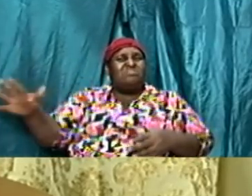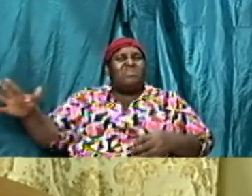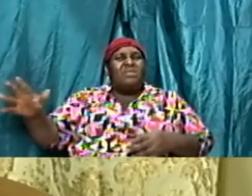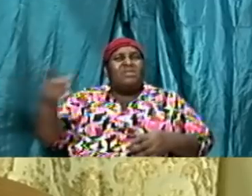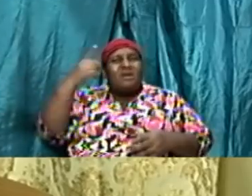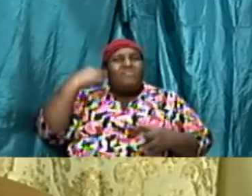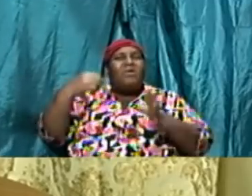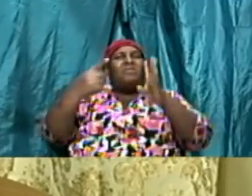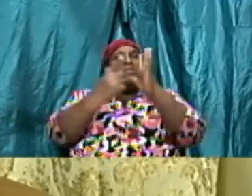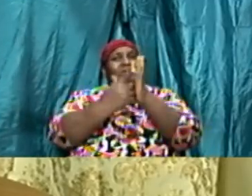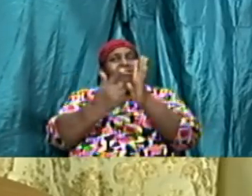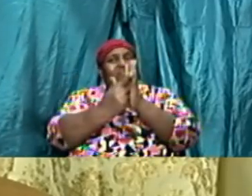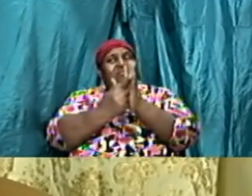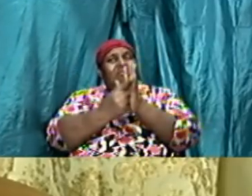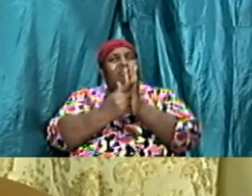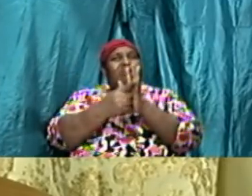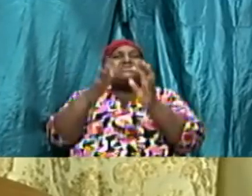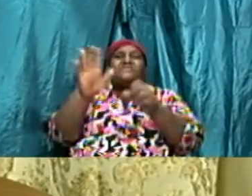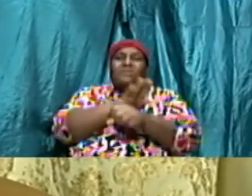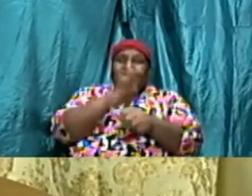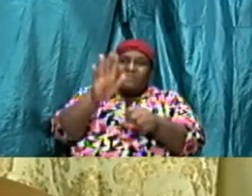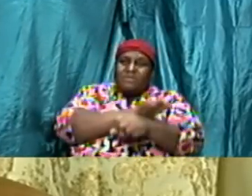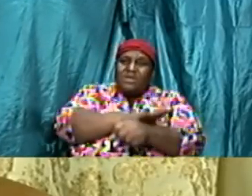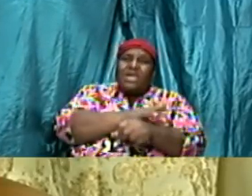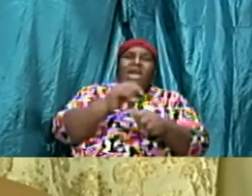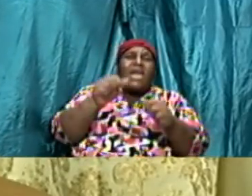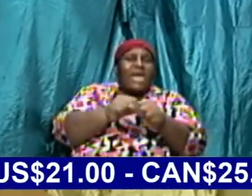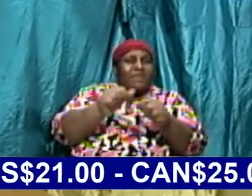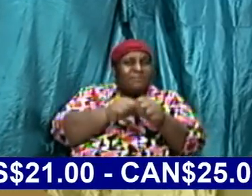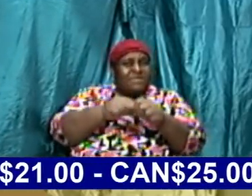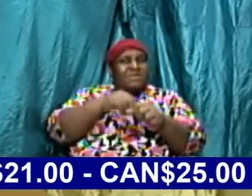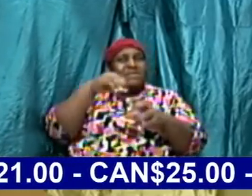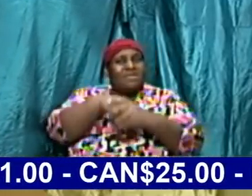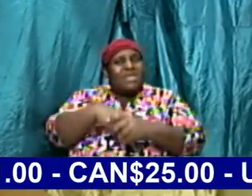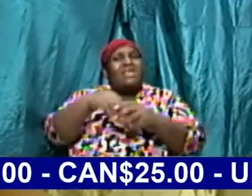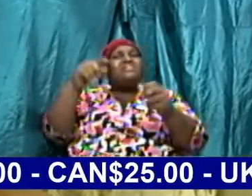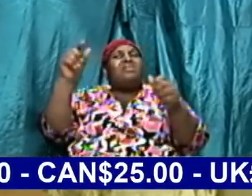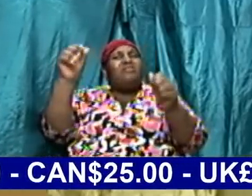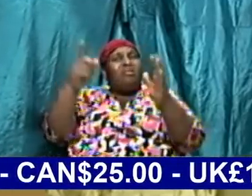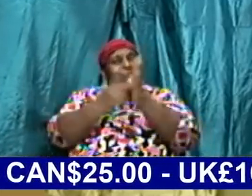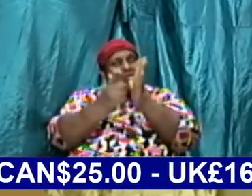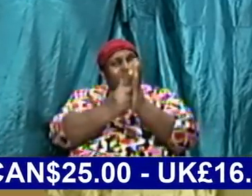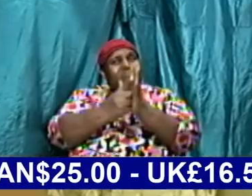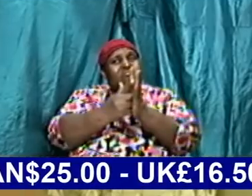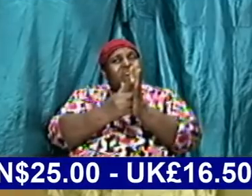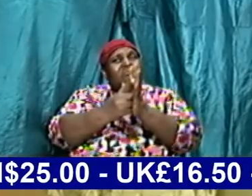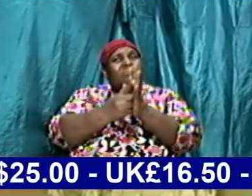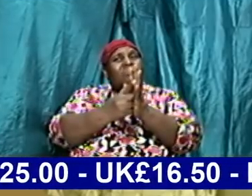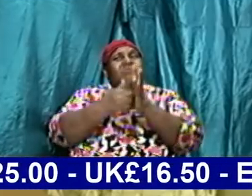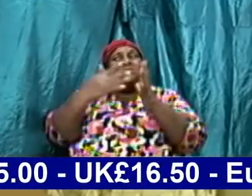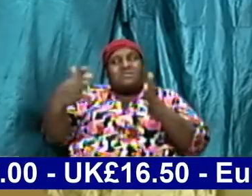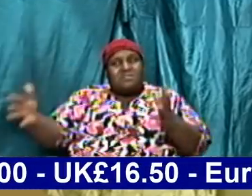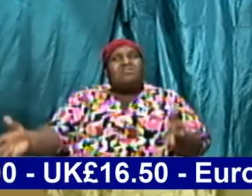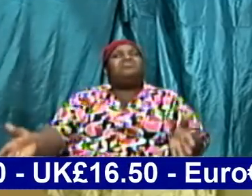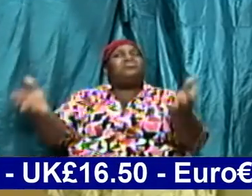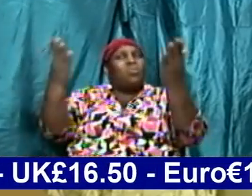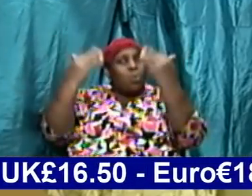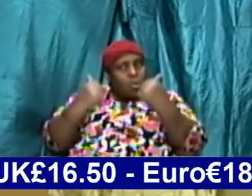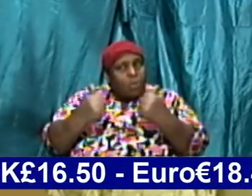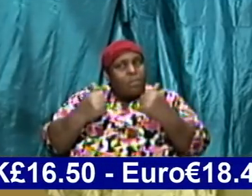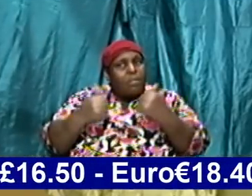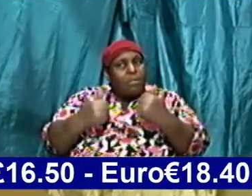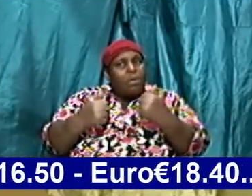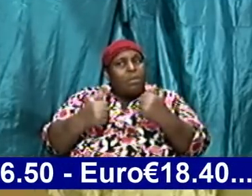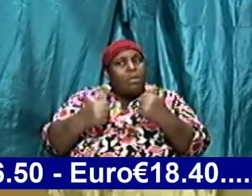law in its fulfillment, everything in the law was just a shadow of things to come. But now we have